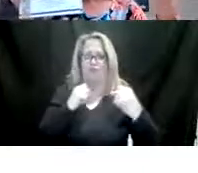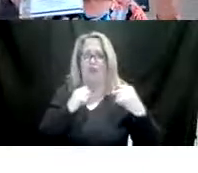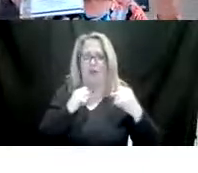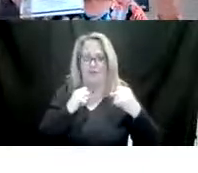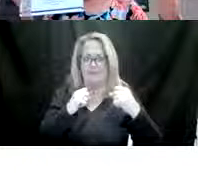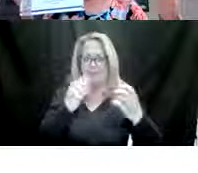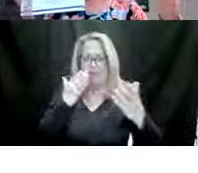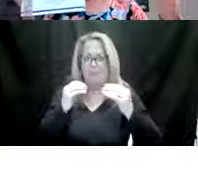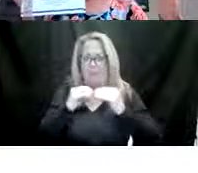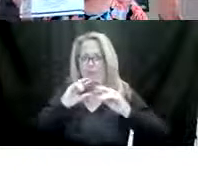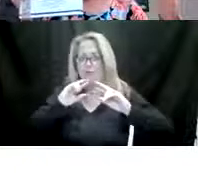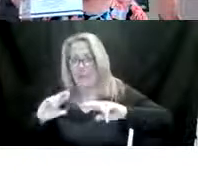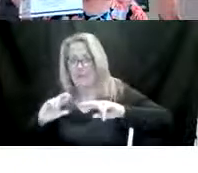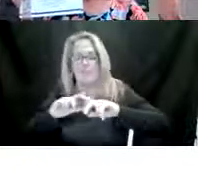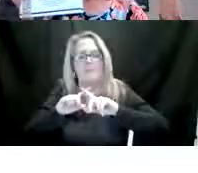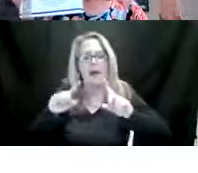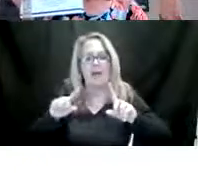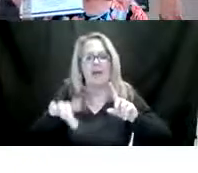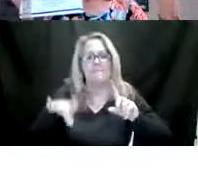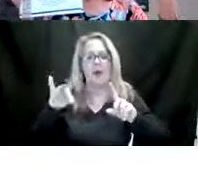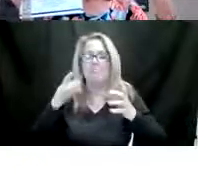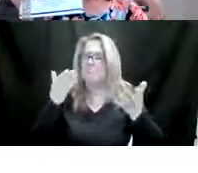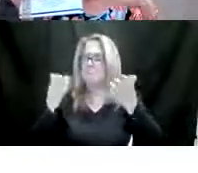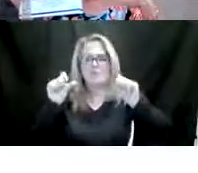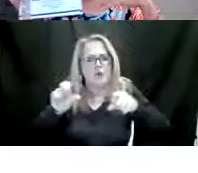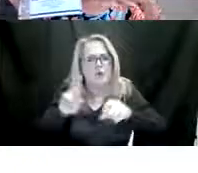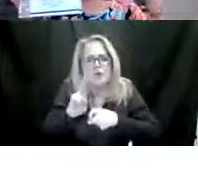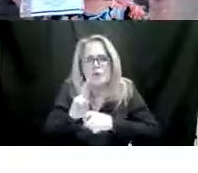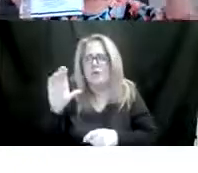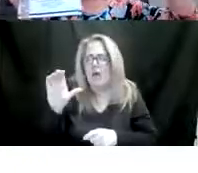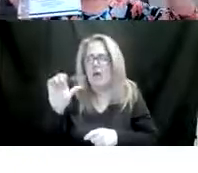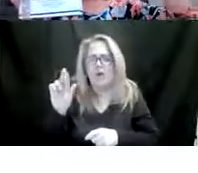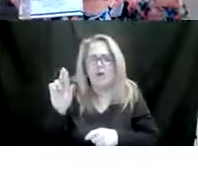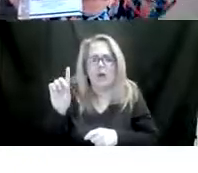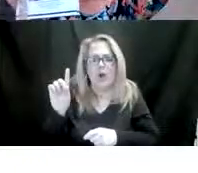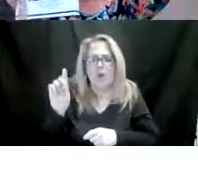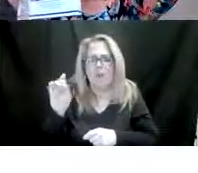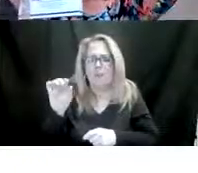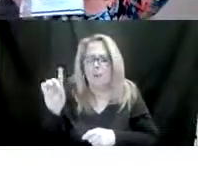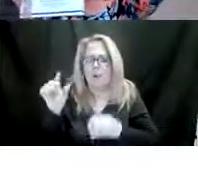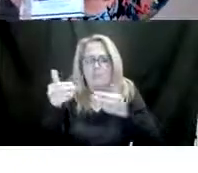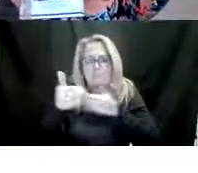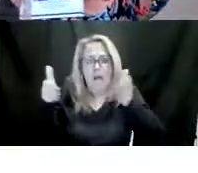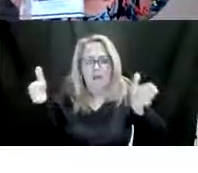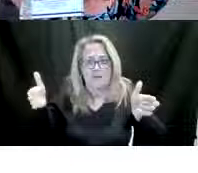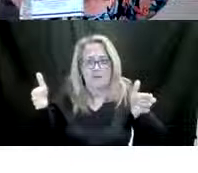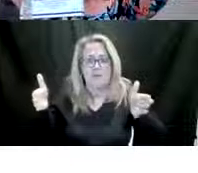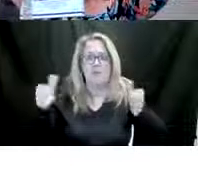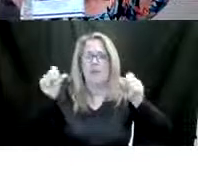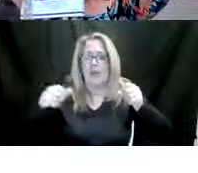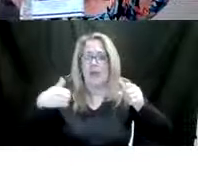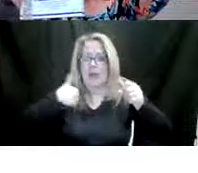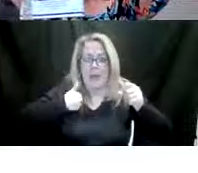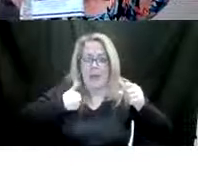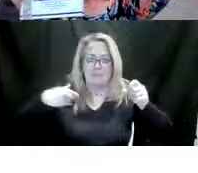reactive perhaps, but I found that a cardboard box with an opening and a cut in the top with a piece